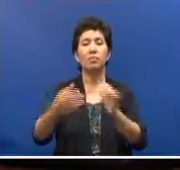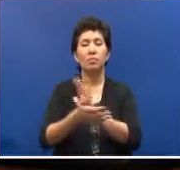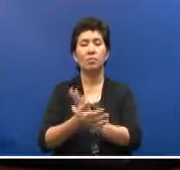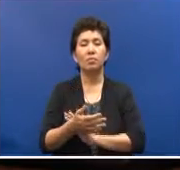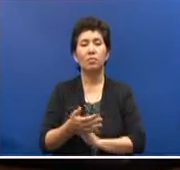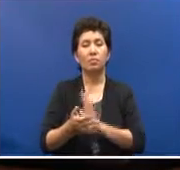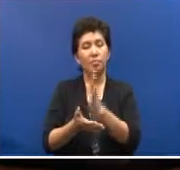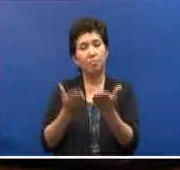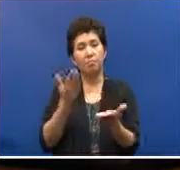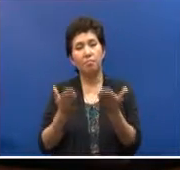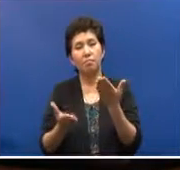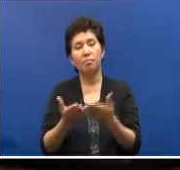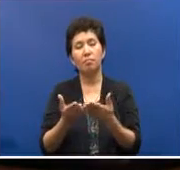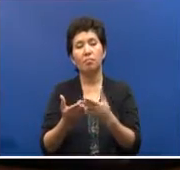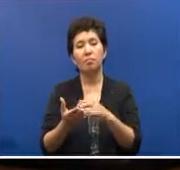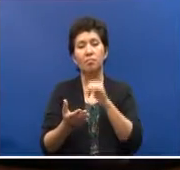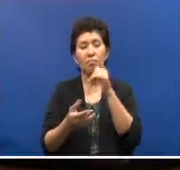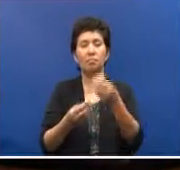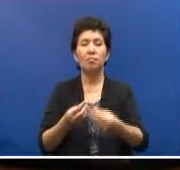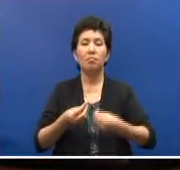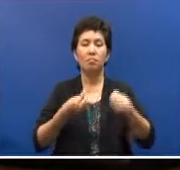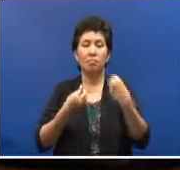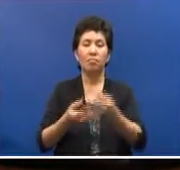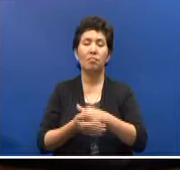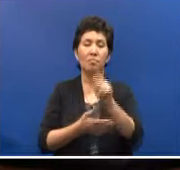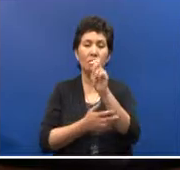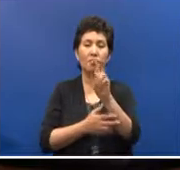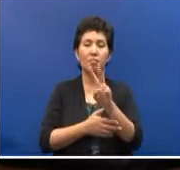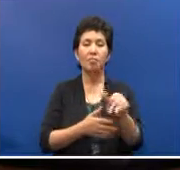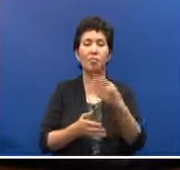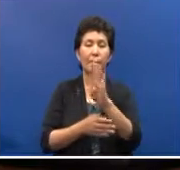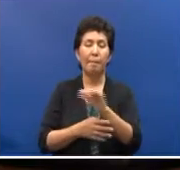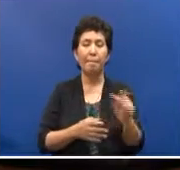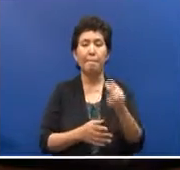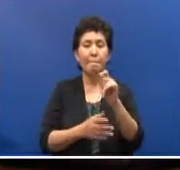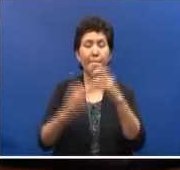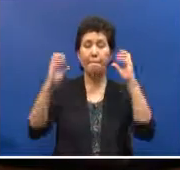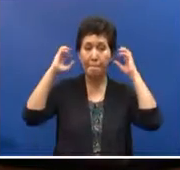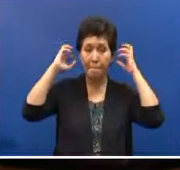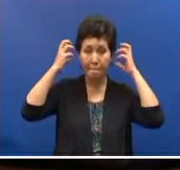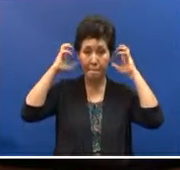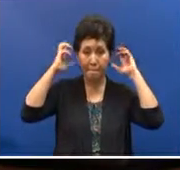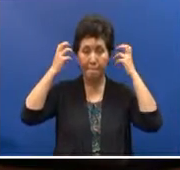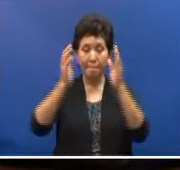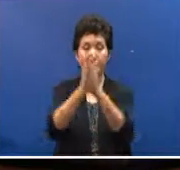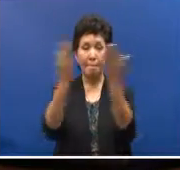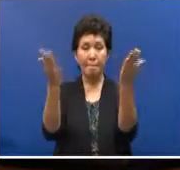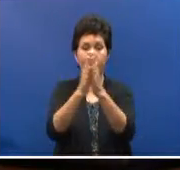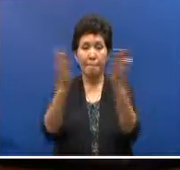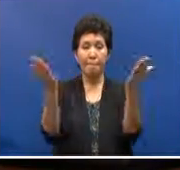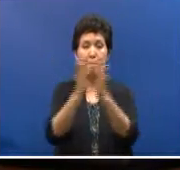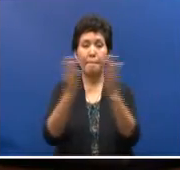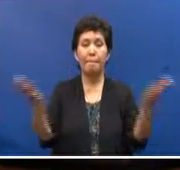had been what delivered by TV, okay, by the radio, magazines, newspaper, and even